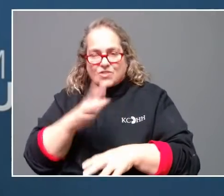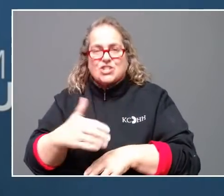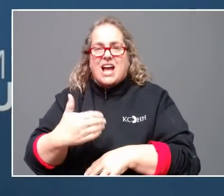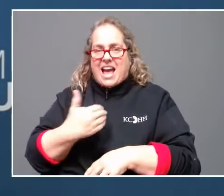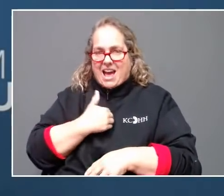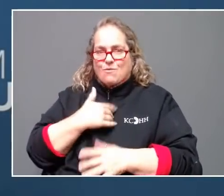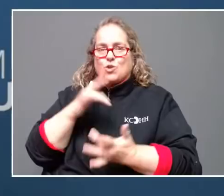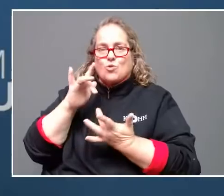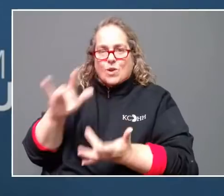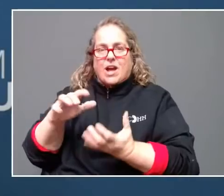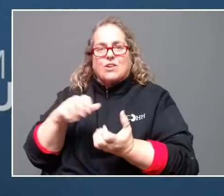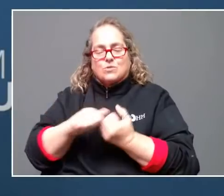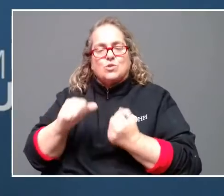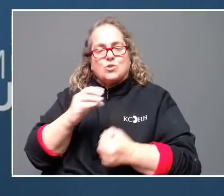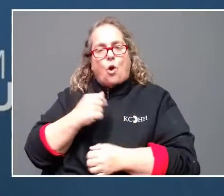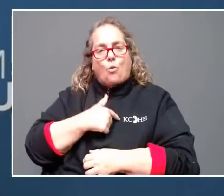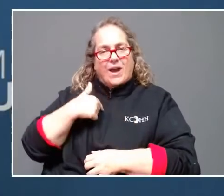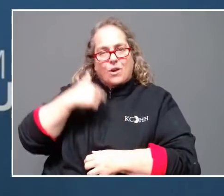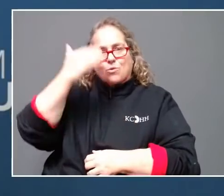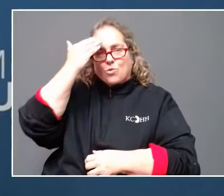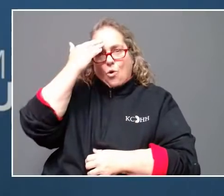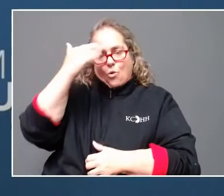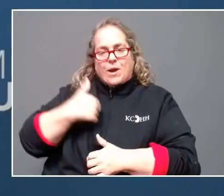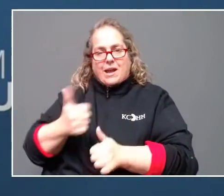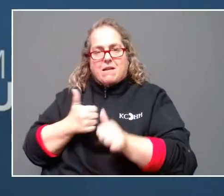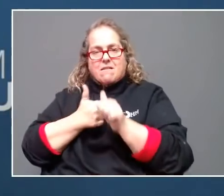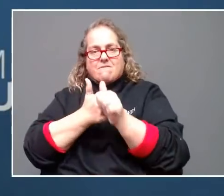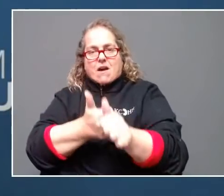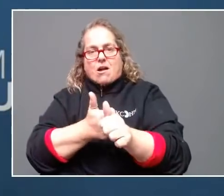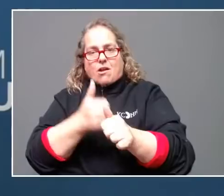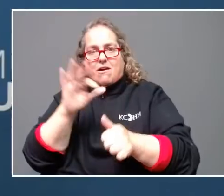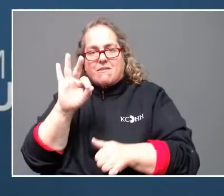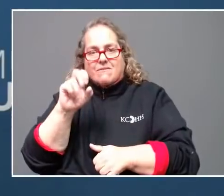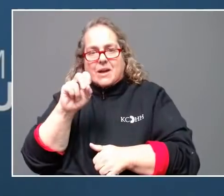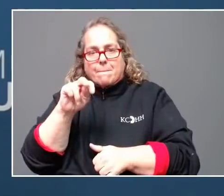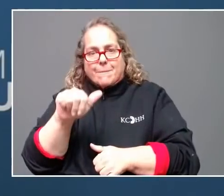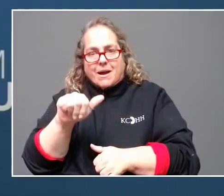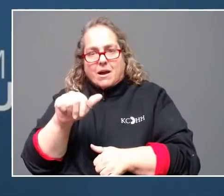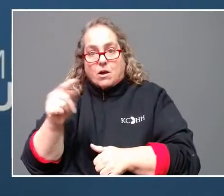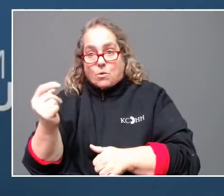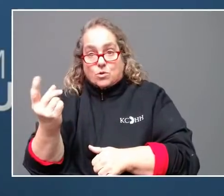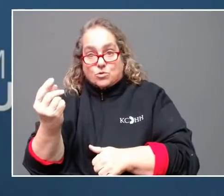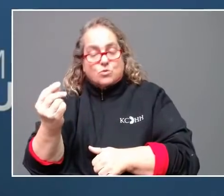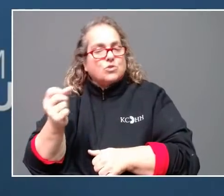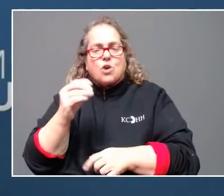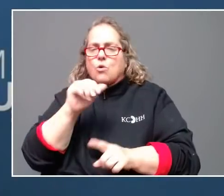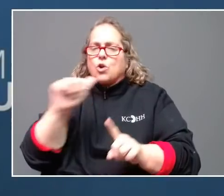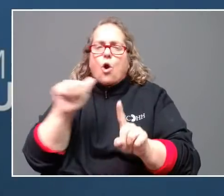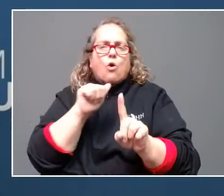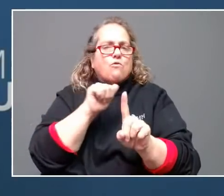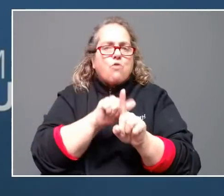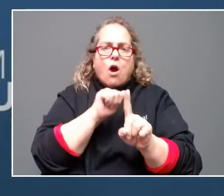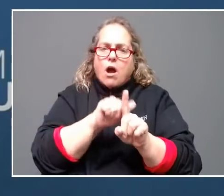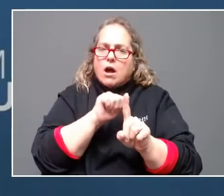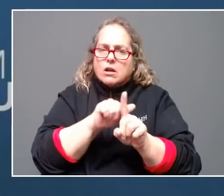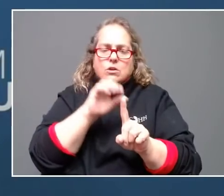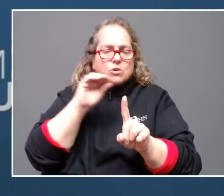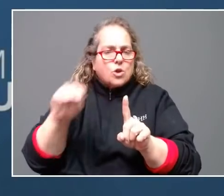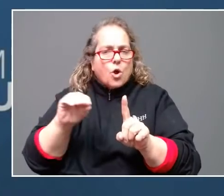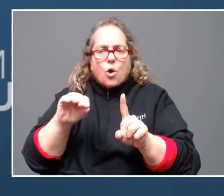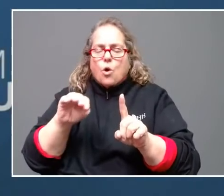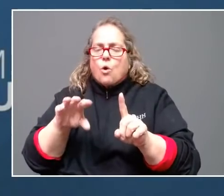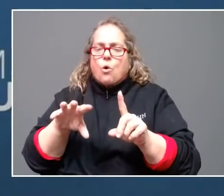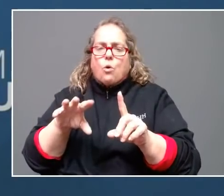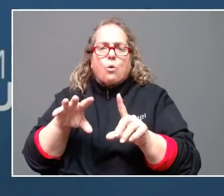know that there should be no fraud and also no additional work on families that have been through so